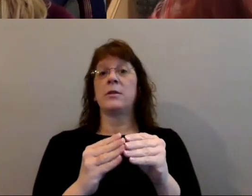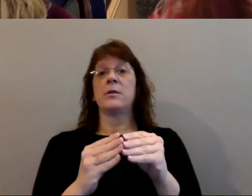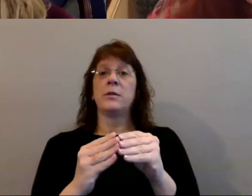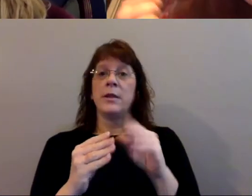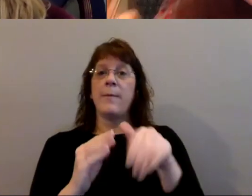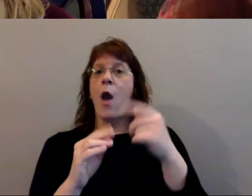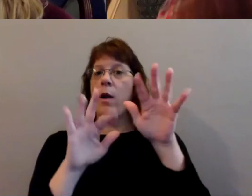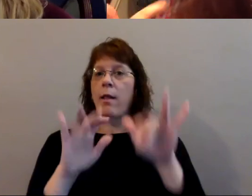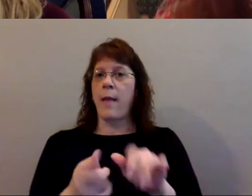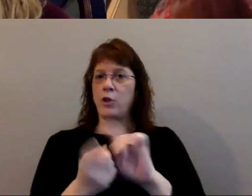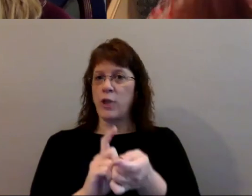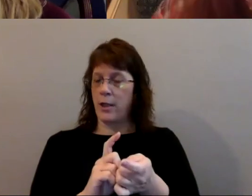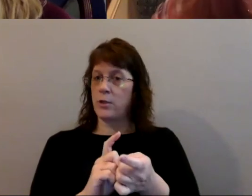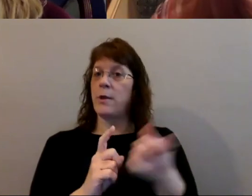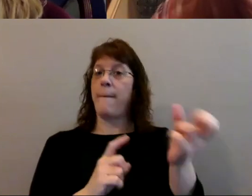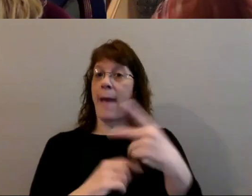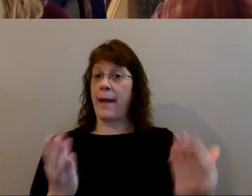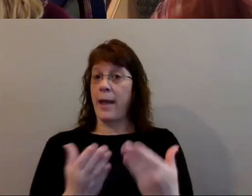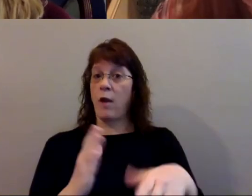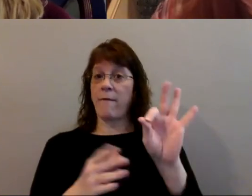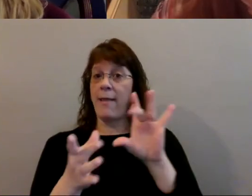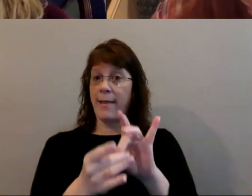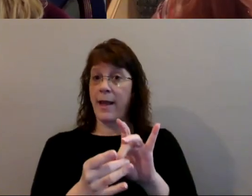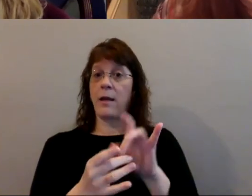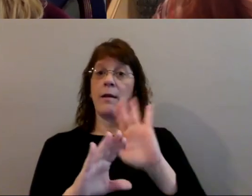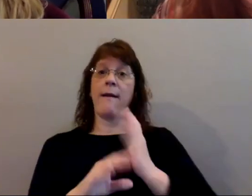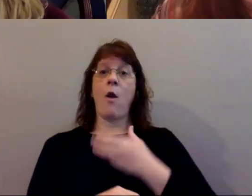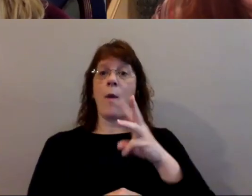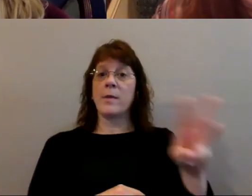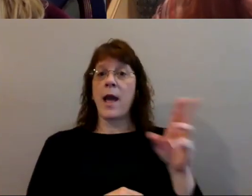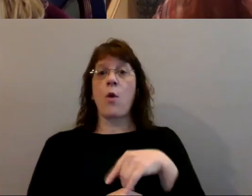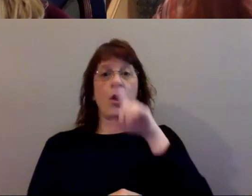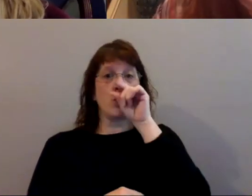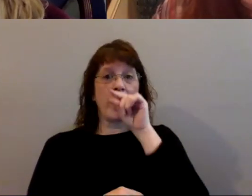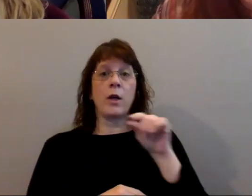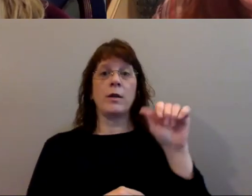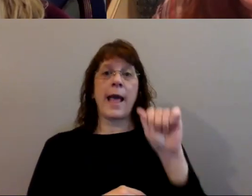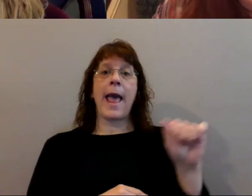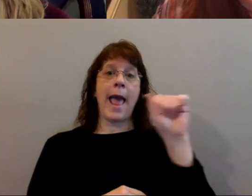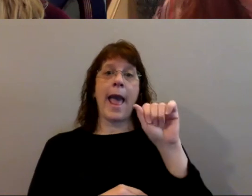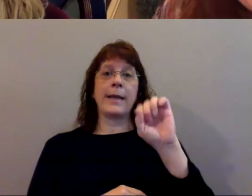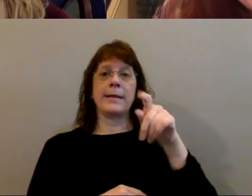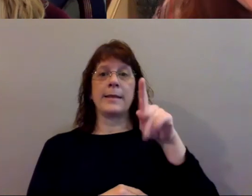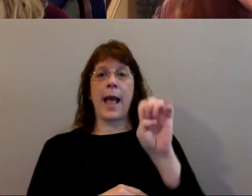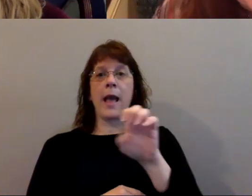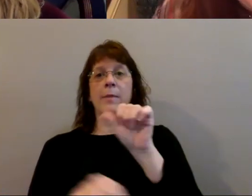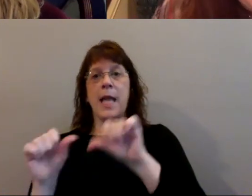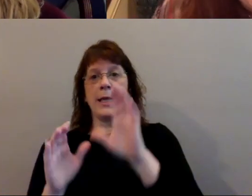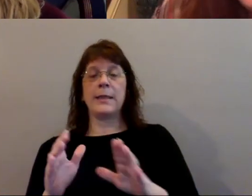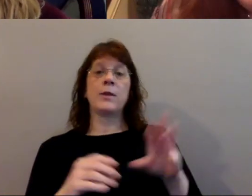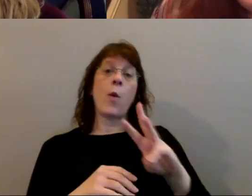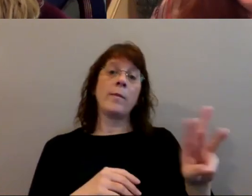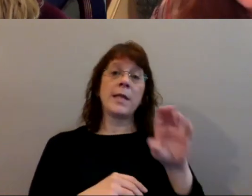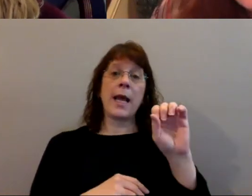link on our website or on Twitter. So our Twitter is @SkypeScientist. Our website is